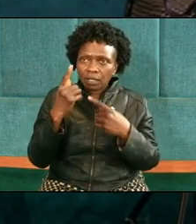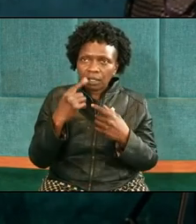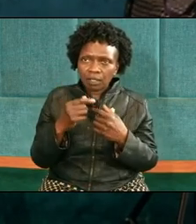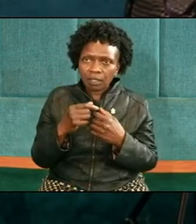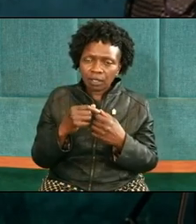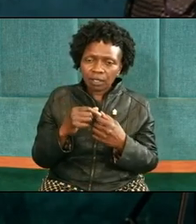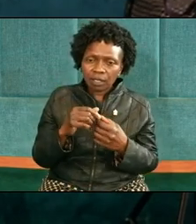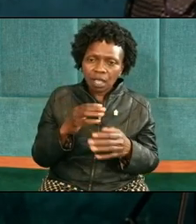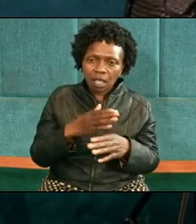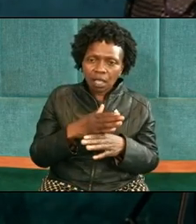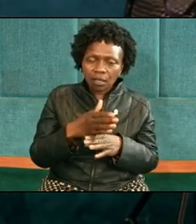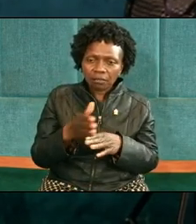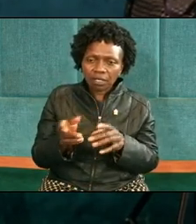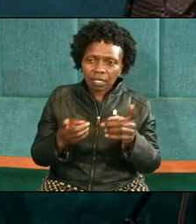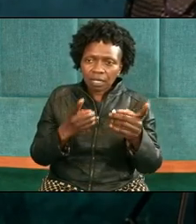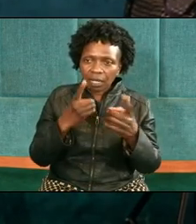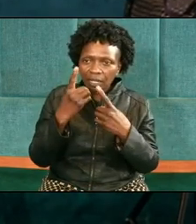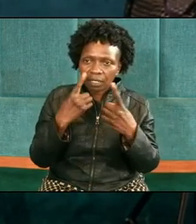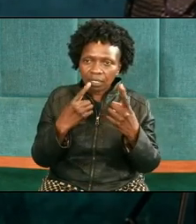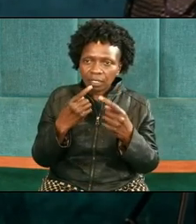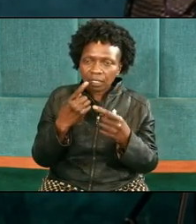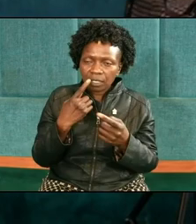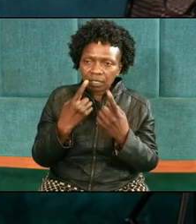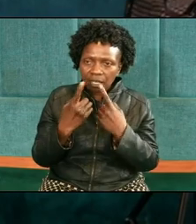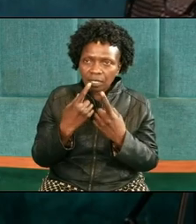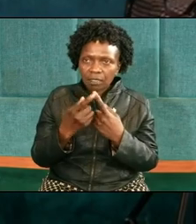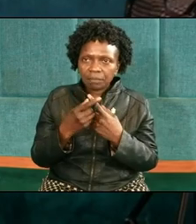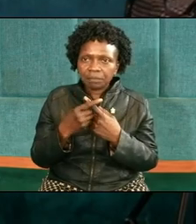And after crying for a little while, she put herself together,